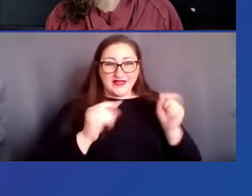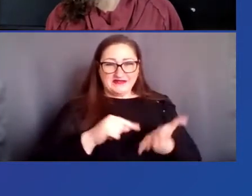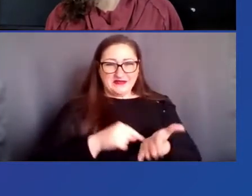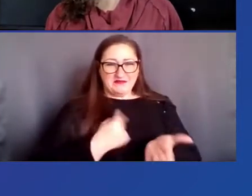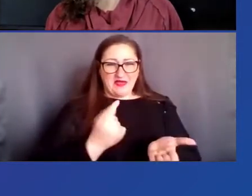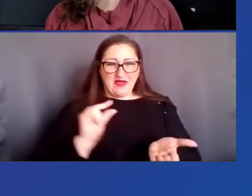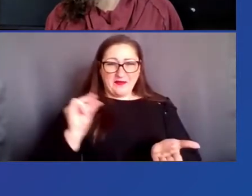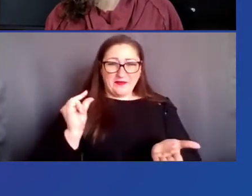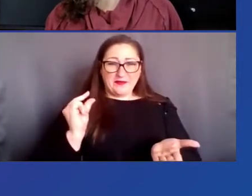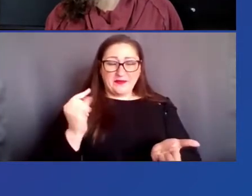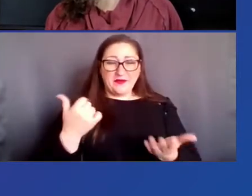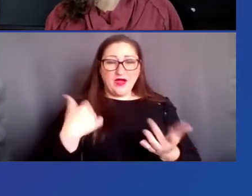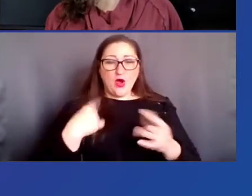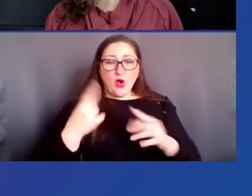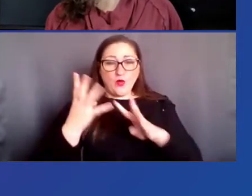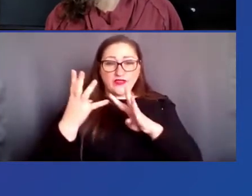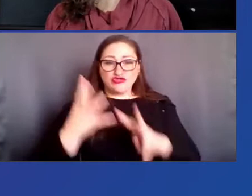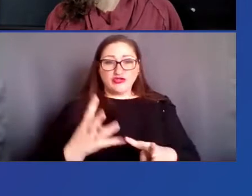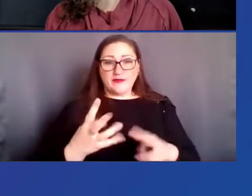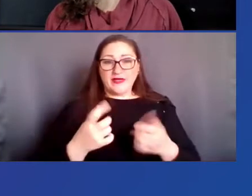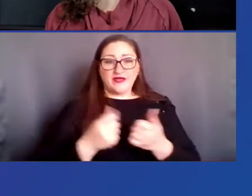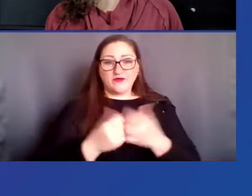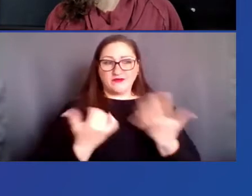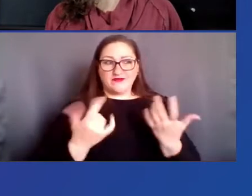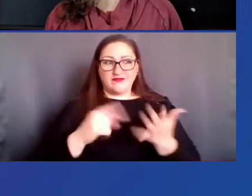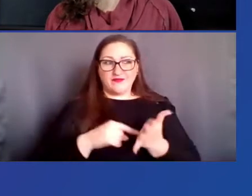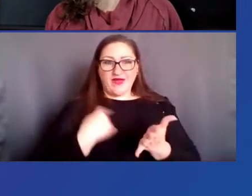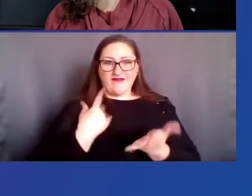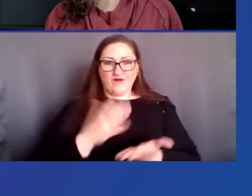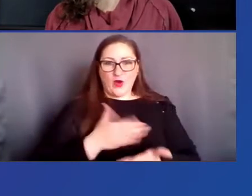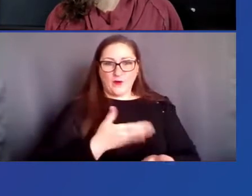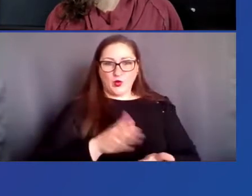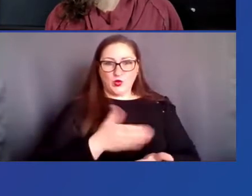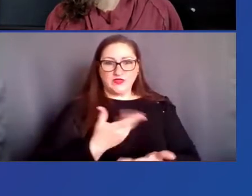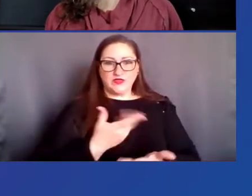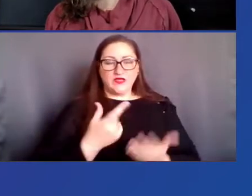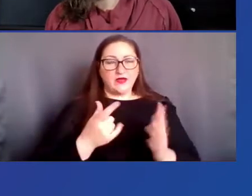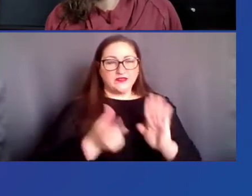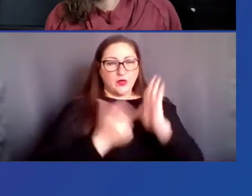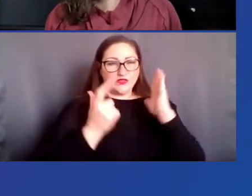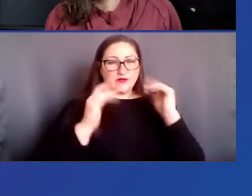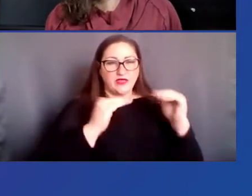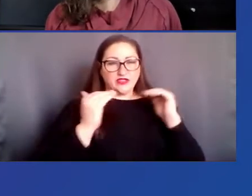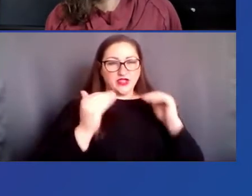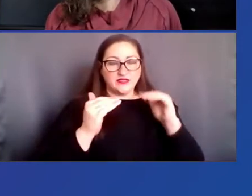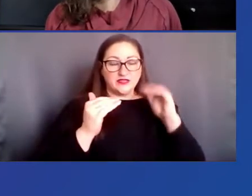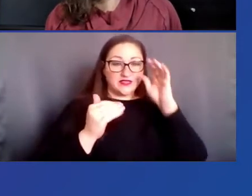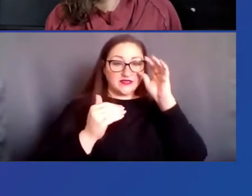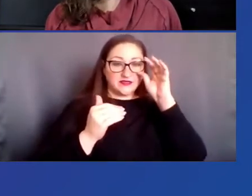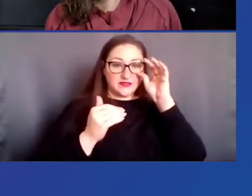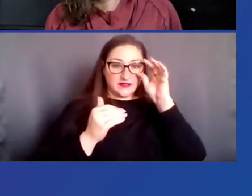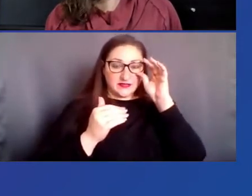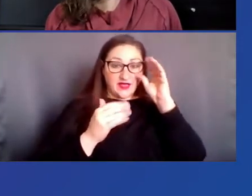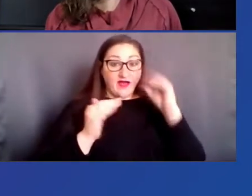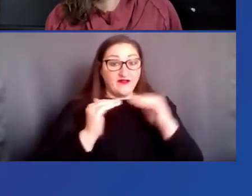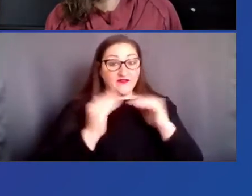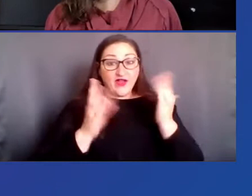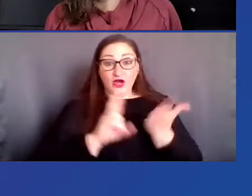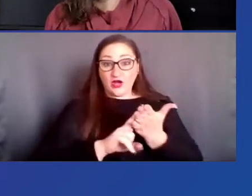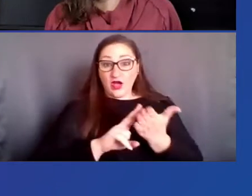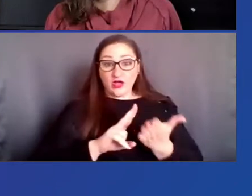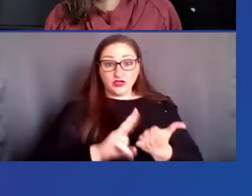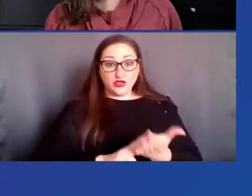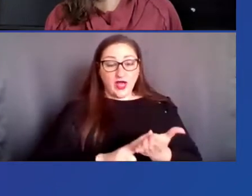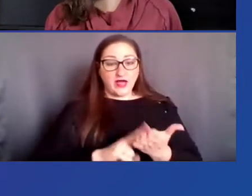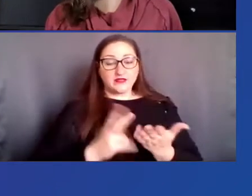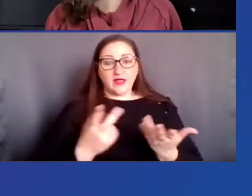and streaming in the digital domain, really demanding justice there. fair contracts, maybe even contracts